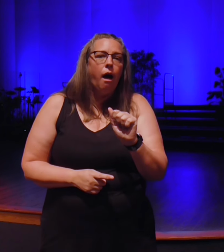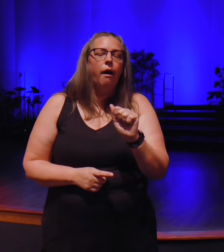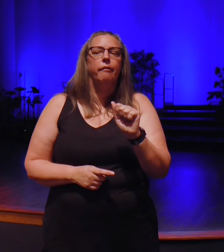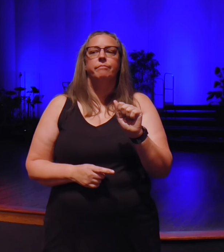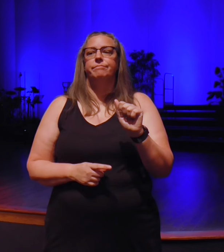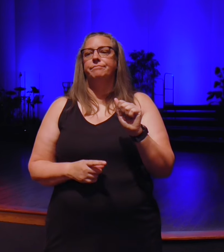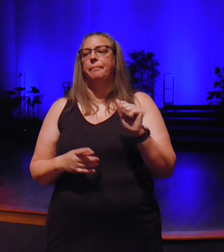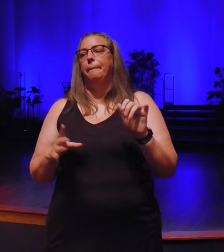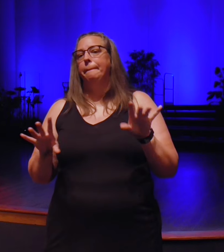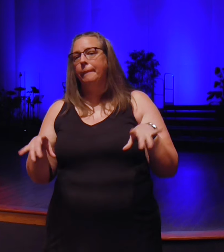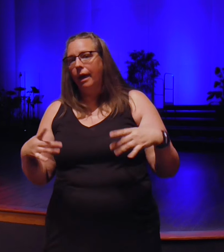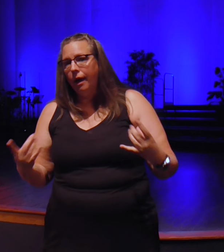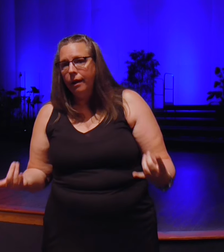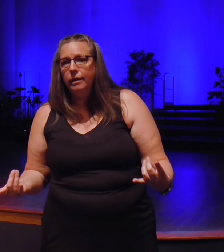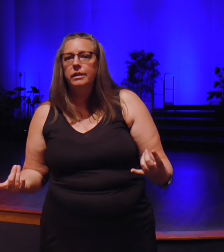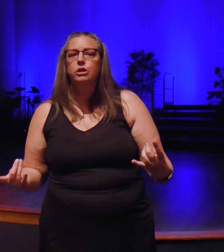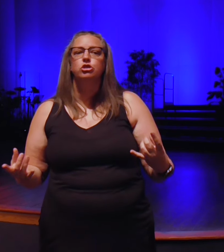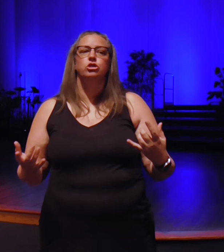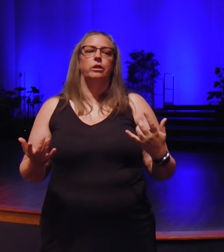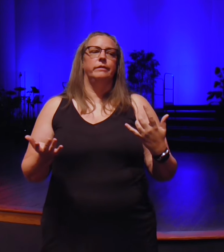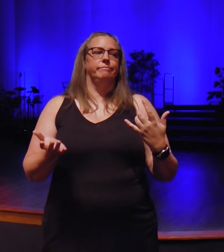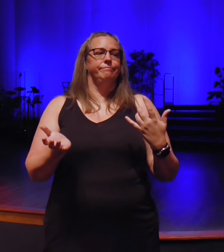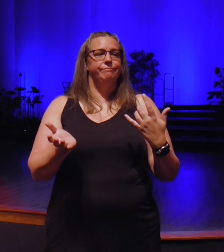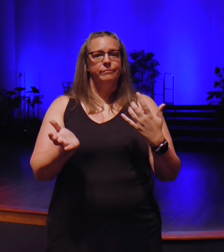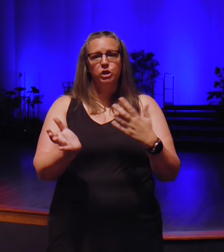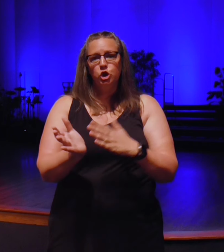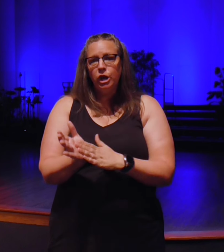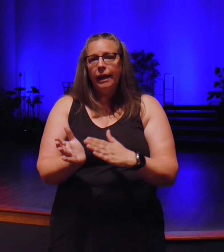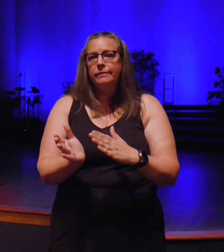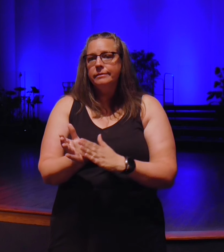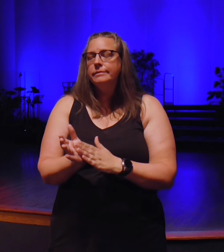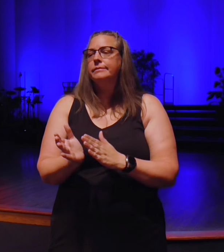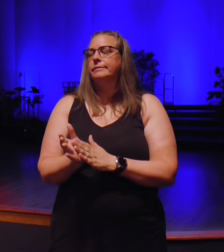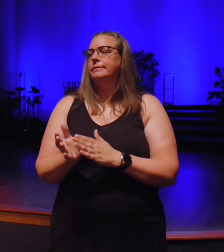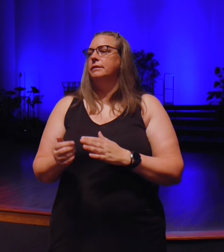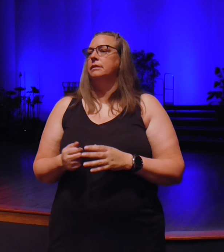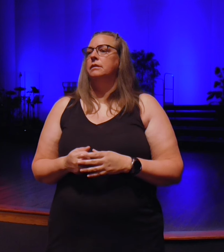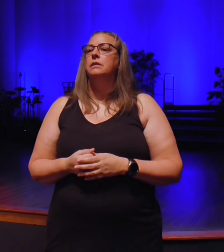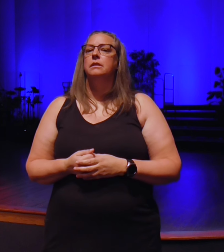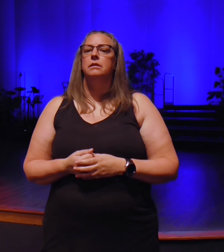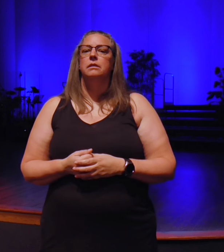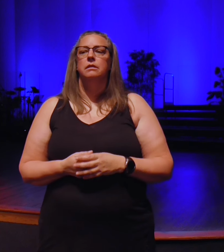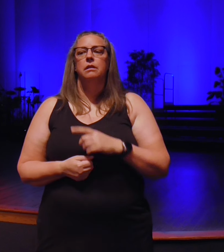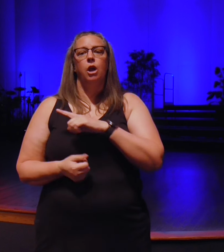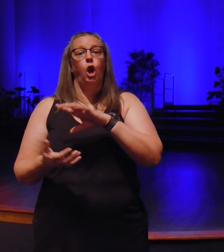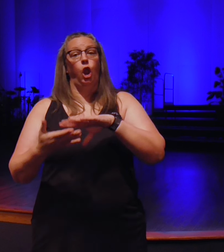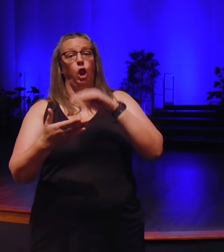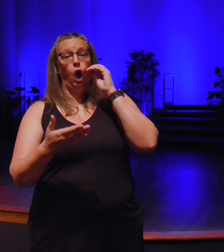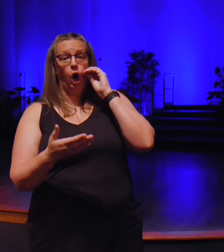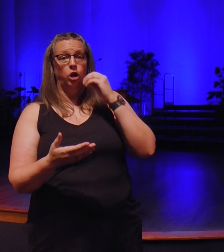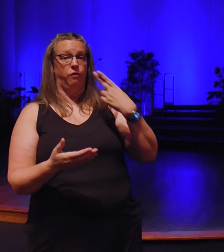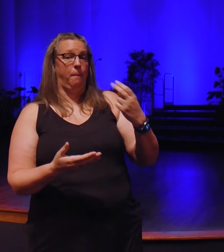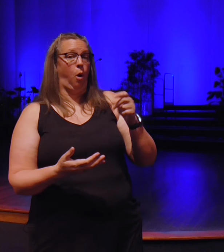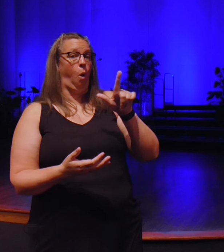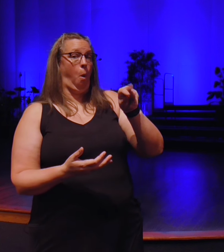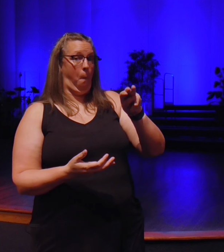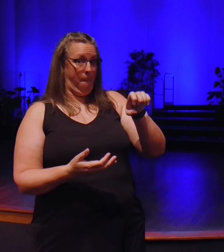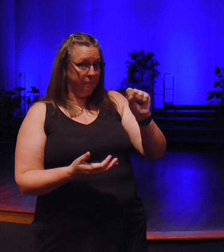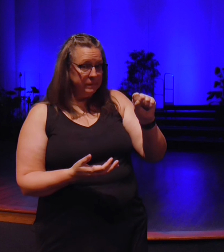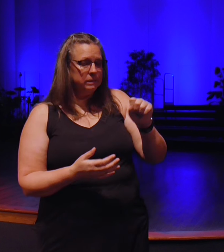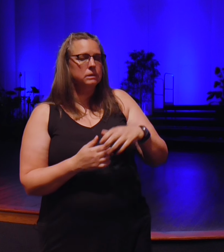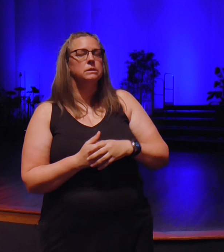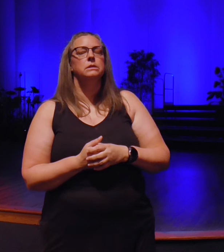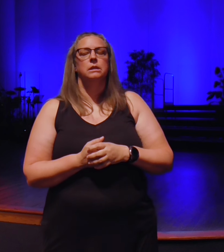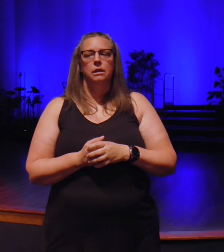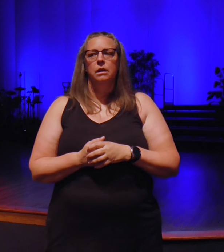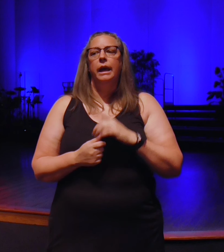chanting. A contemporary of Ernest Holmes, he also taught that the God